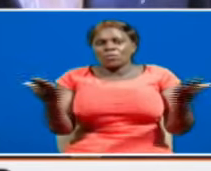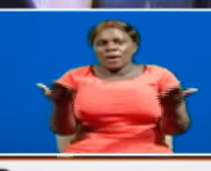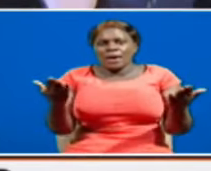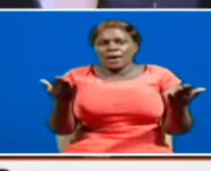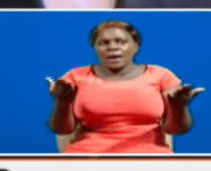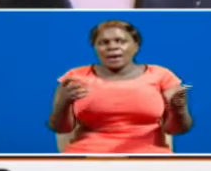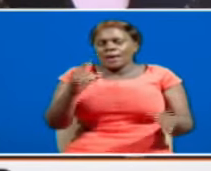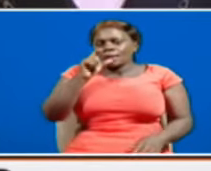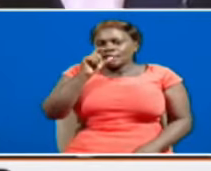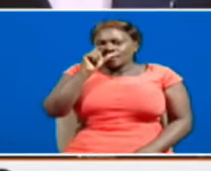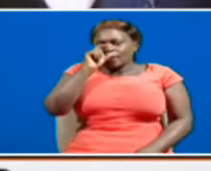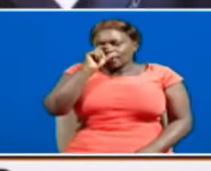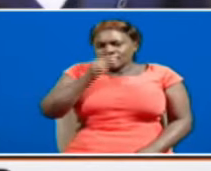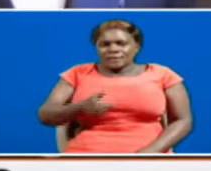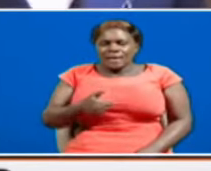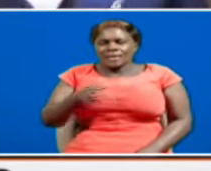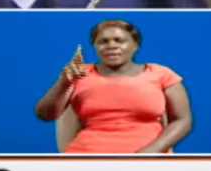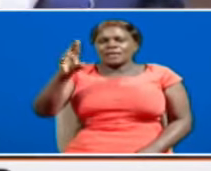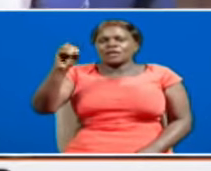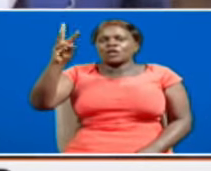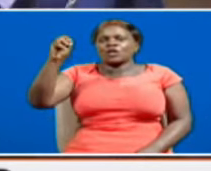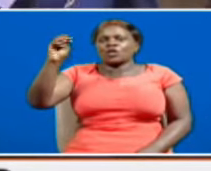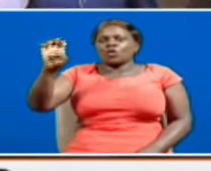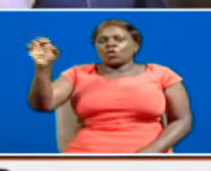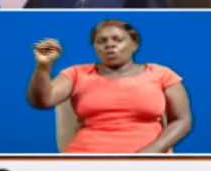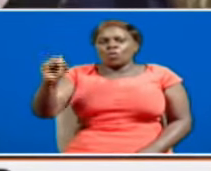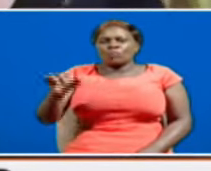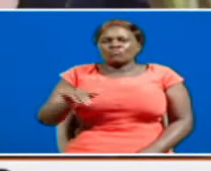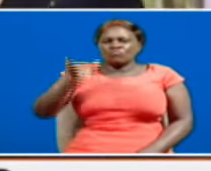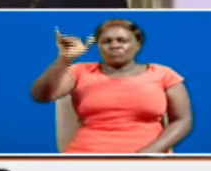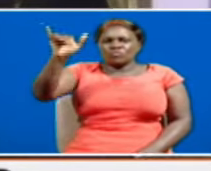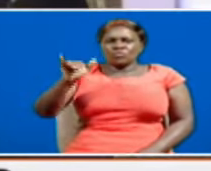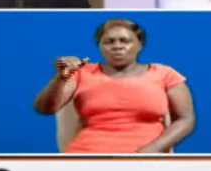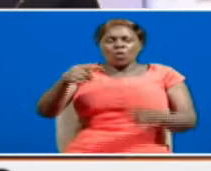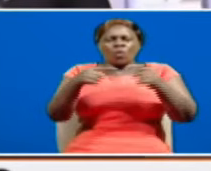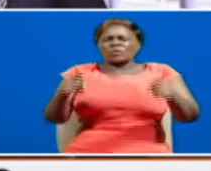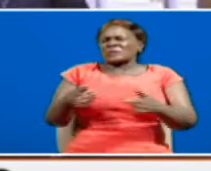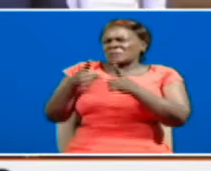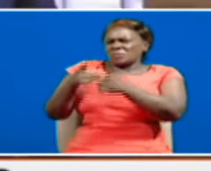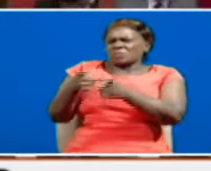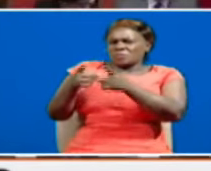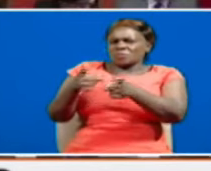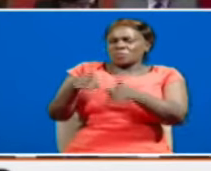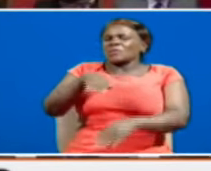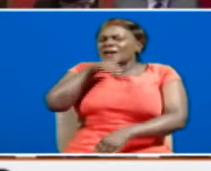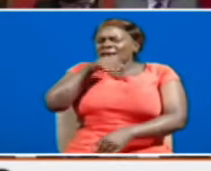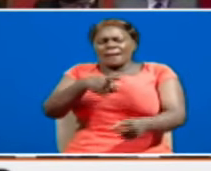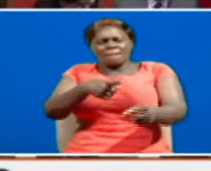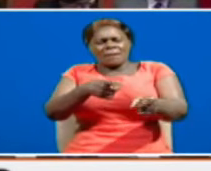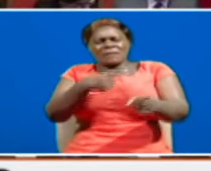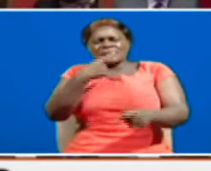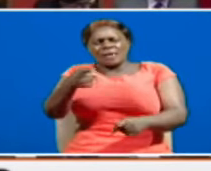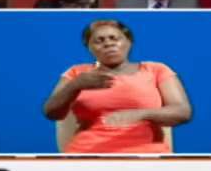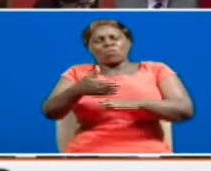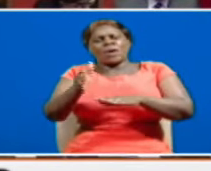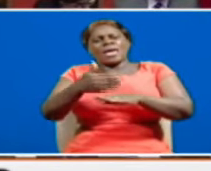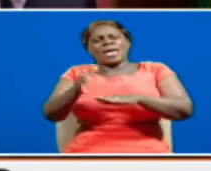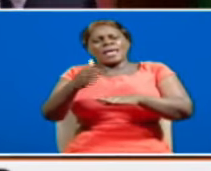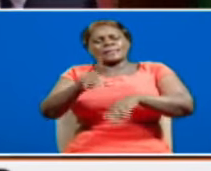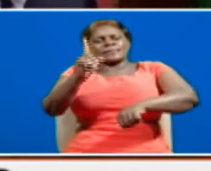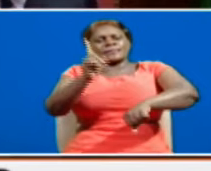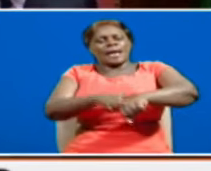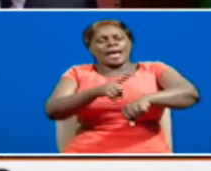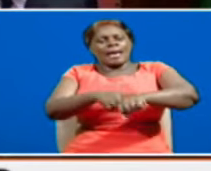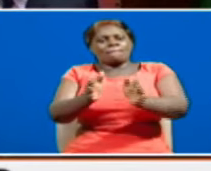the Italy-Africa summit in Rome. Trips there have been criticized, with the opposition led by Raila Odinga terming them a waste of time